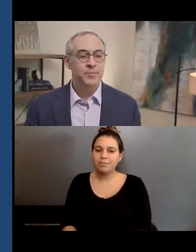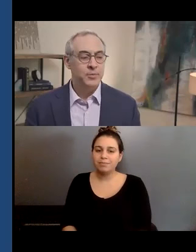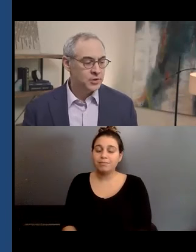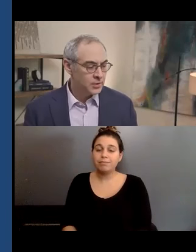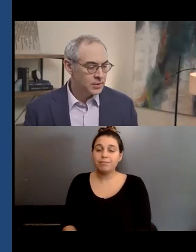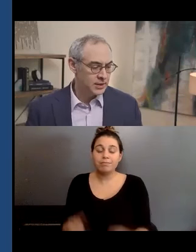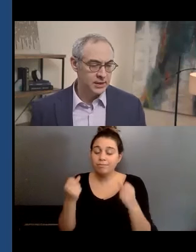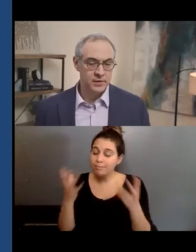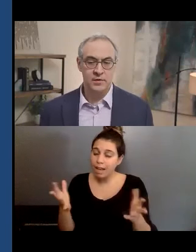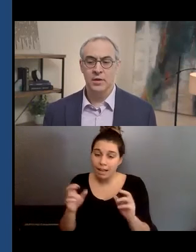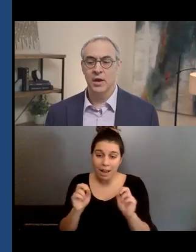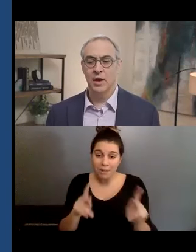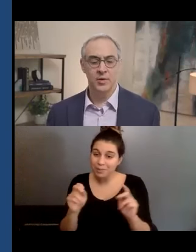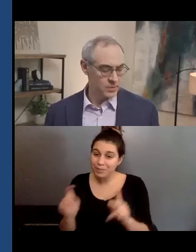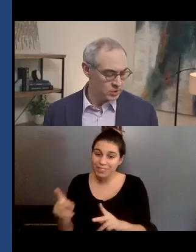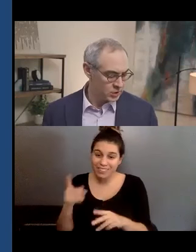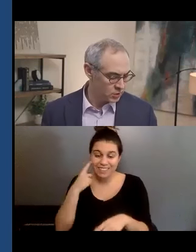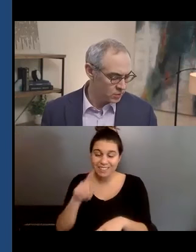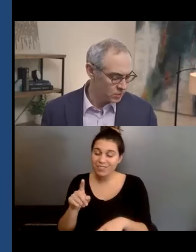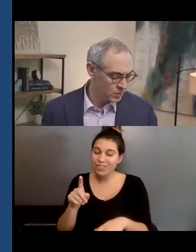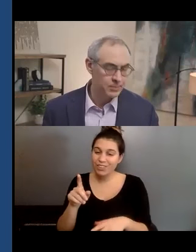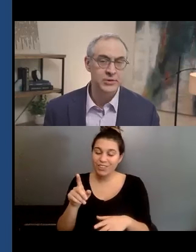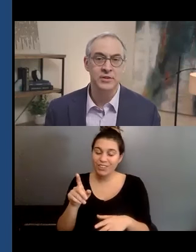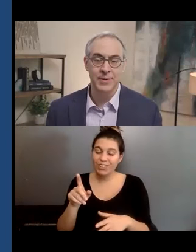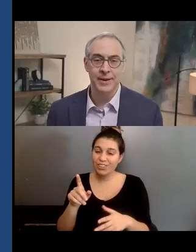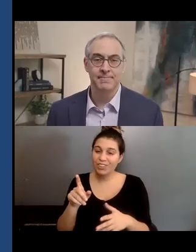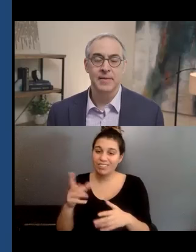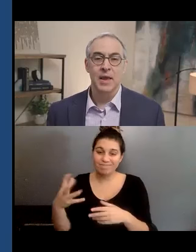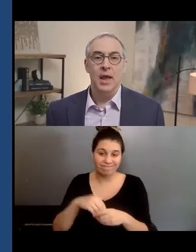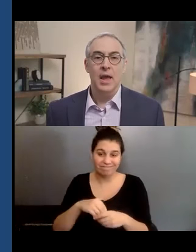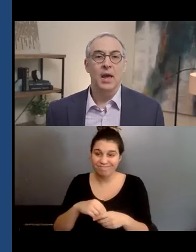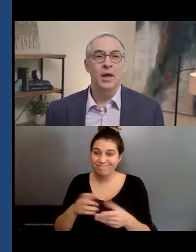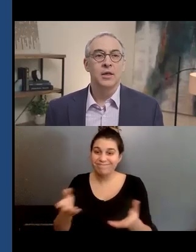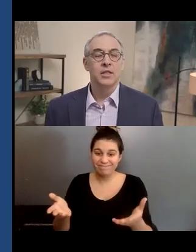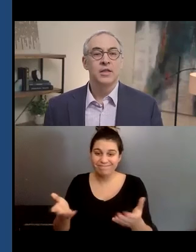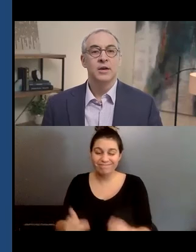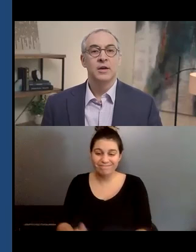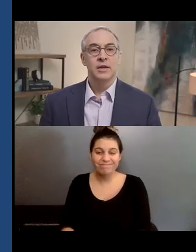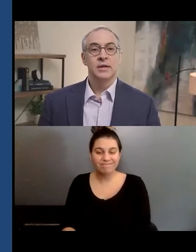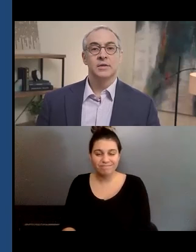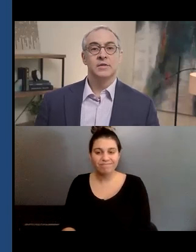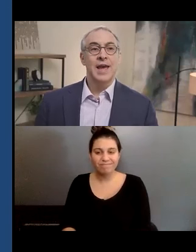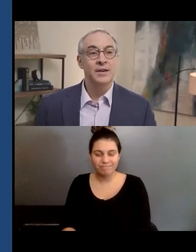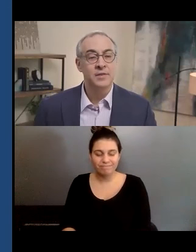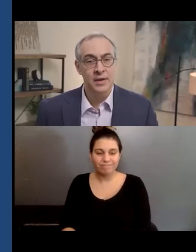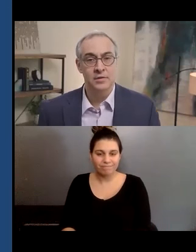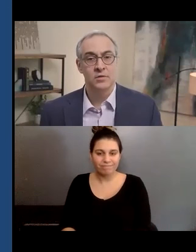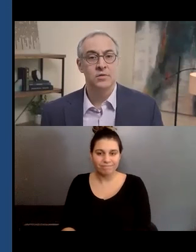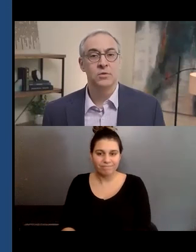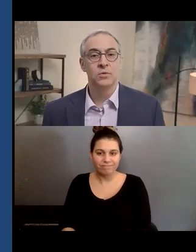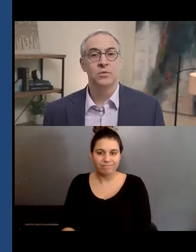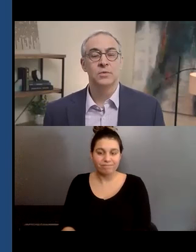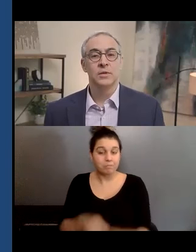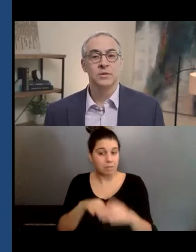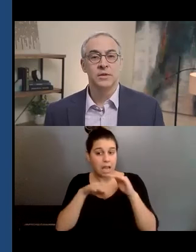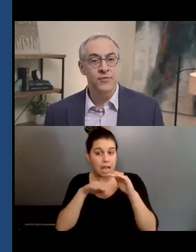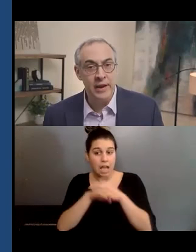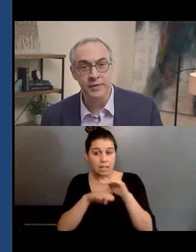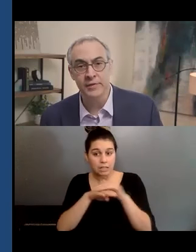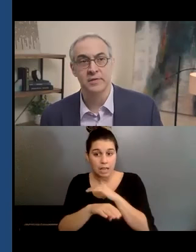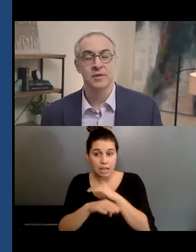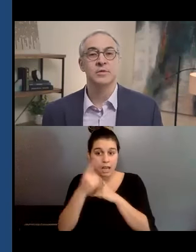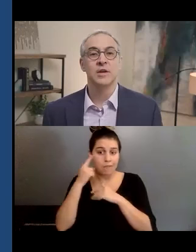of opportunities to participate. There is access to